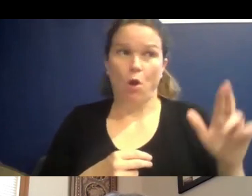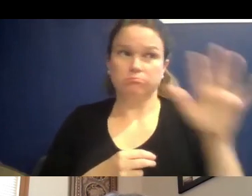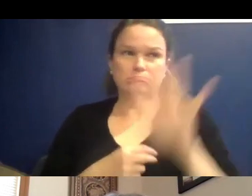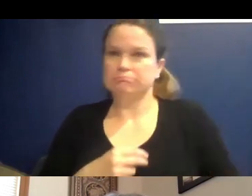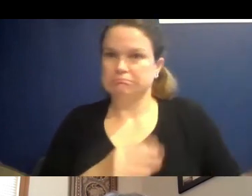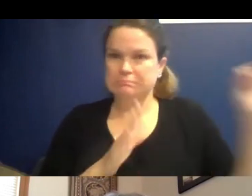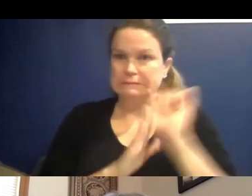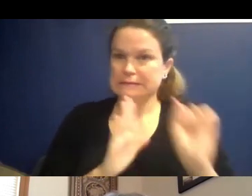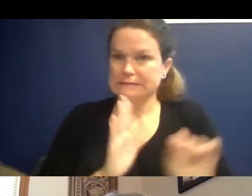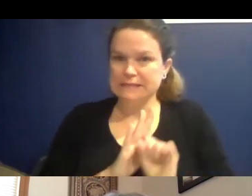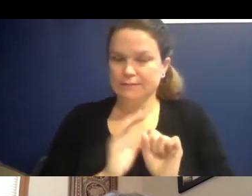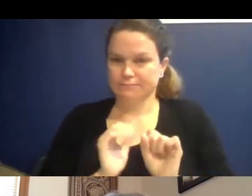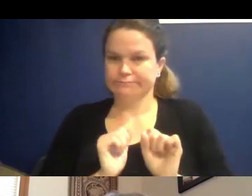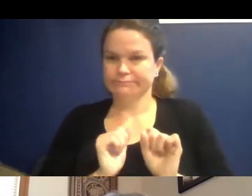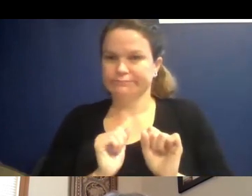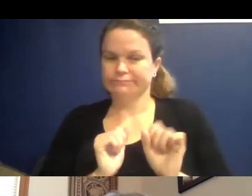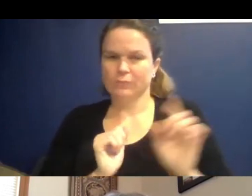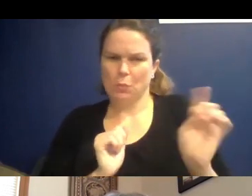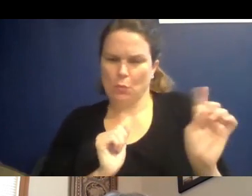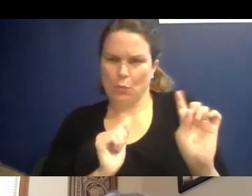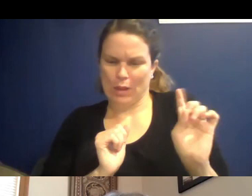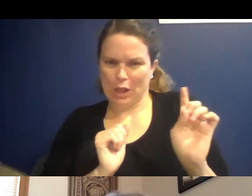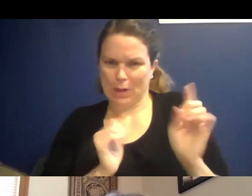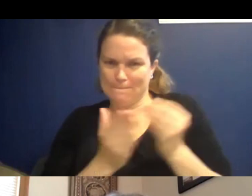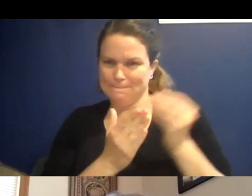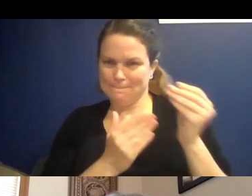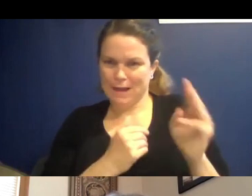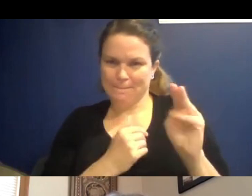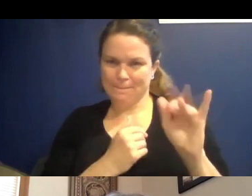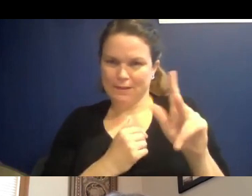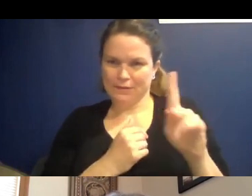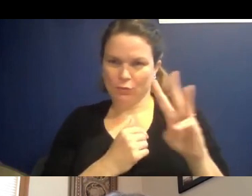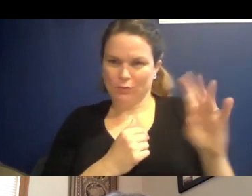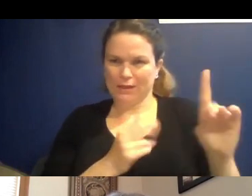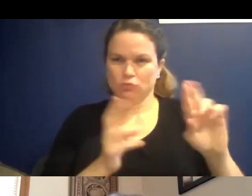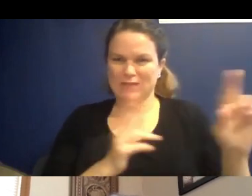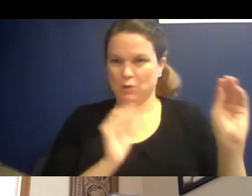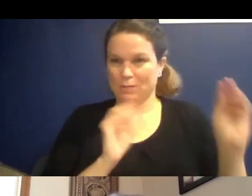or at least the western part of Oregon, can you buy milkweed that's ready to plant?